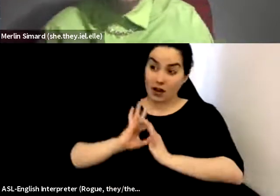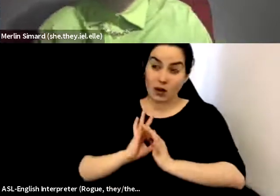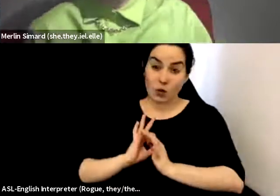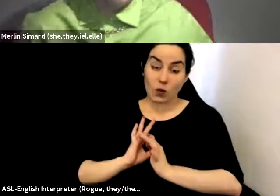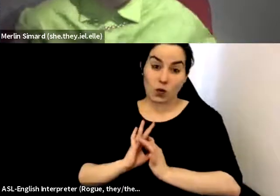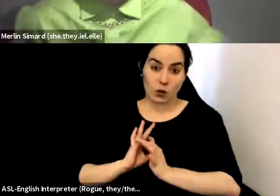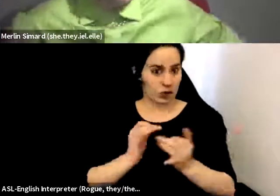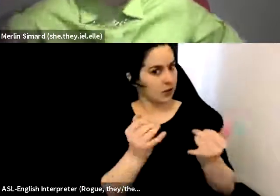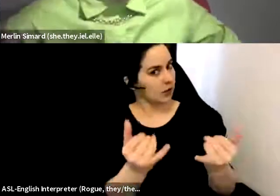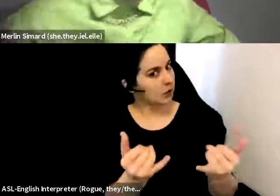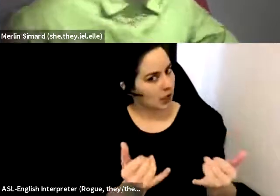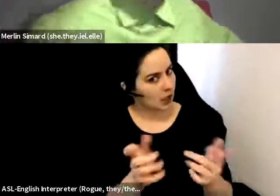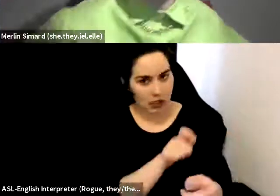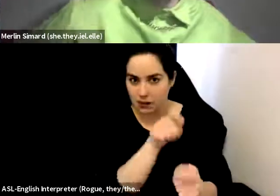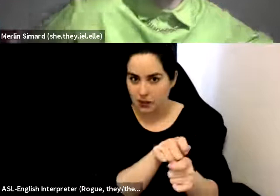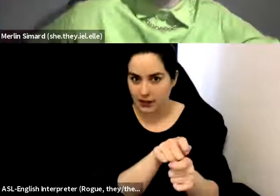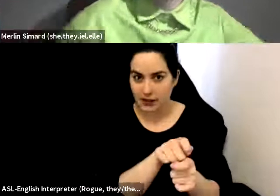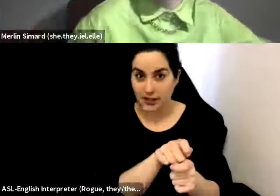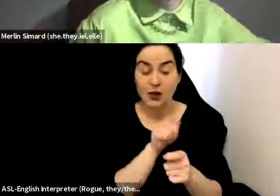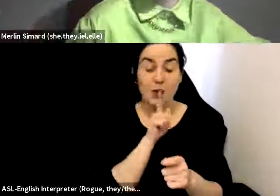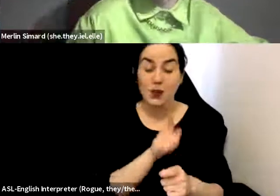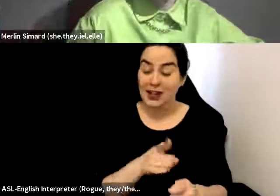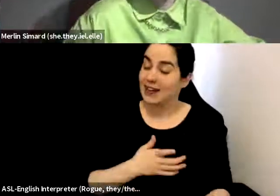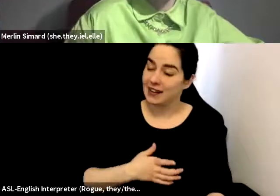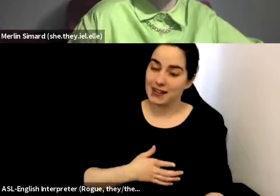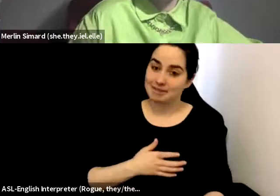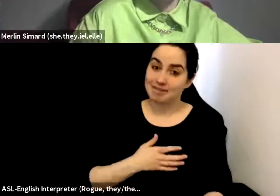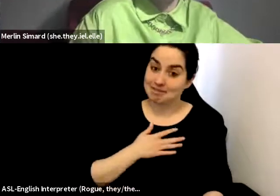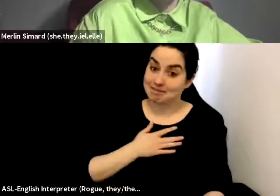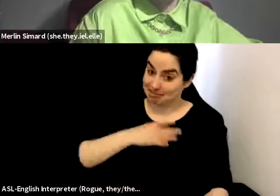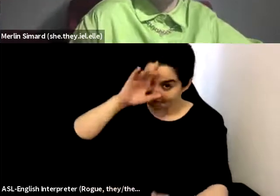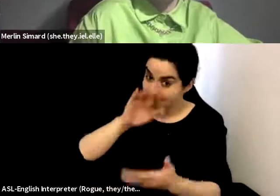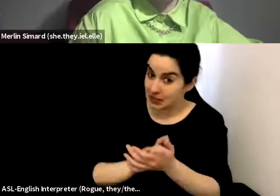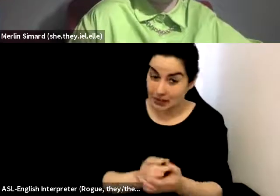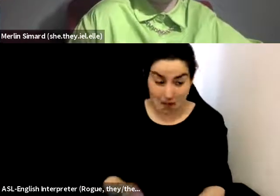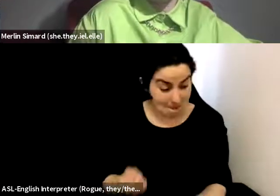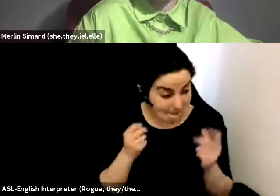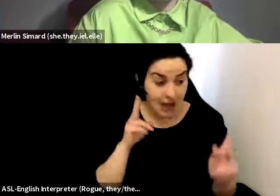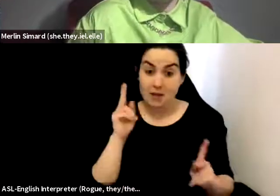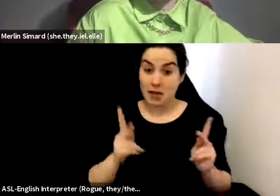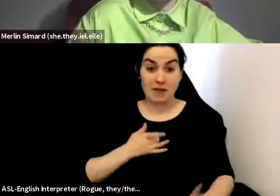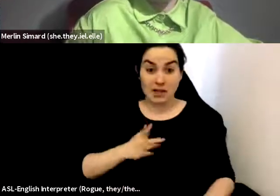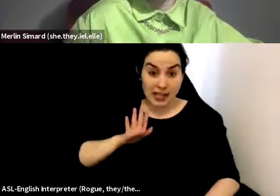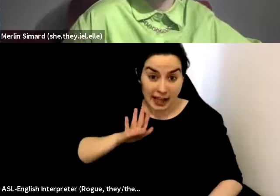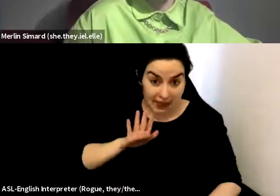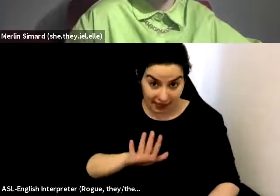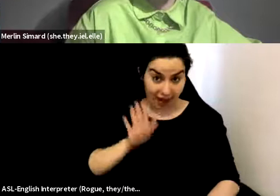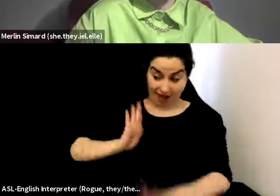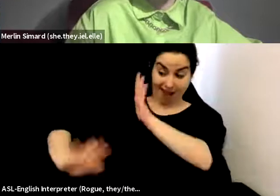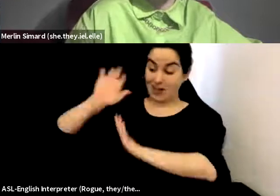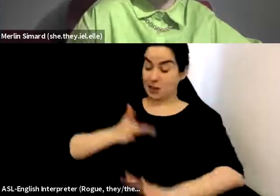especially now in the world, I think they're very present. And more, a lot of people I've been speaking to have been also feeling their presence.